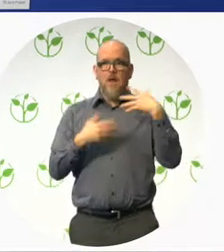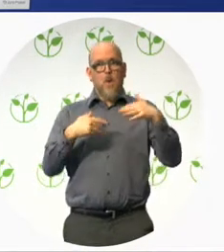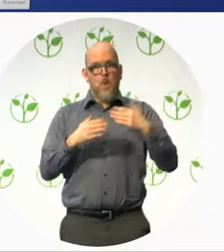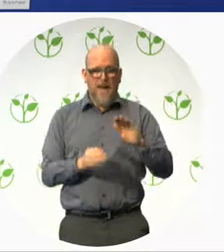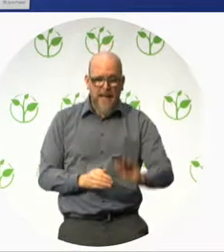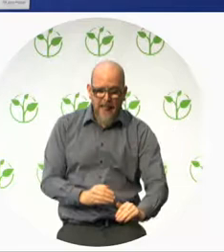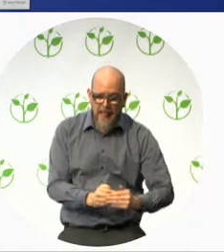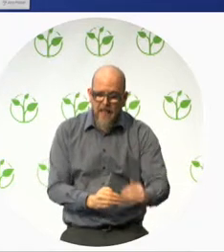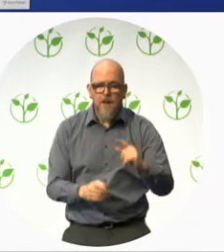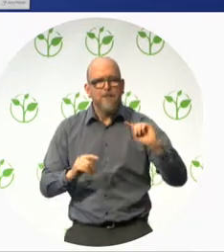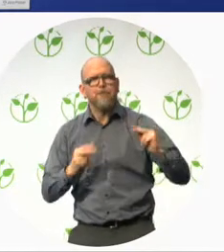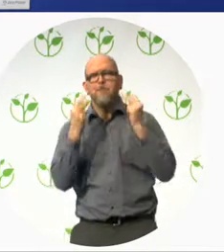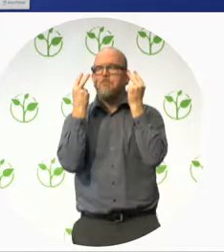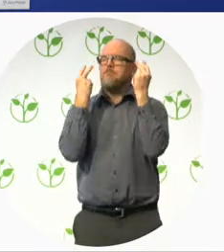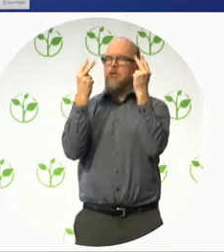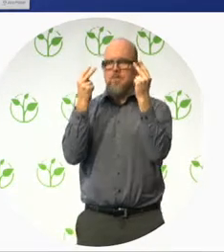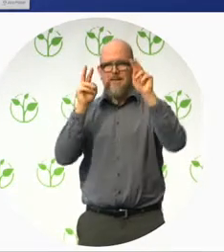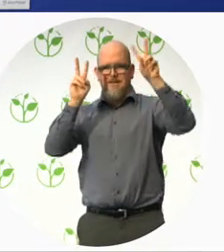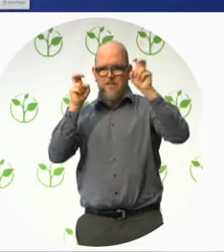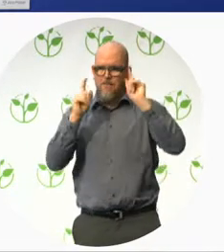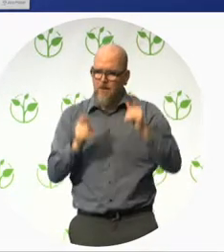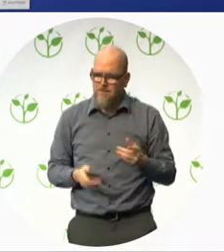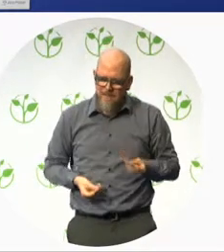Now, you may get a sense of that urgency,